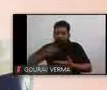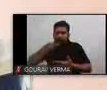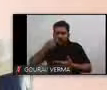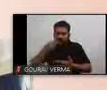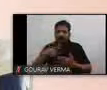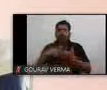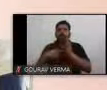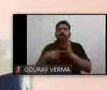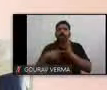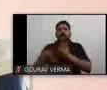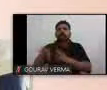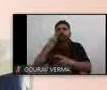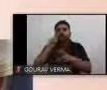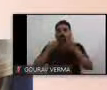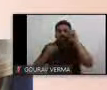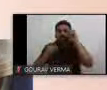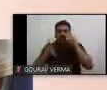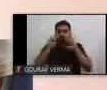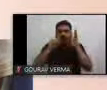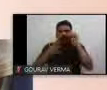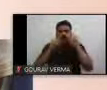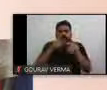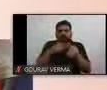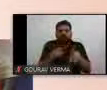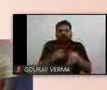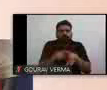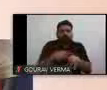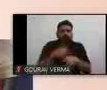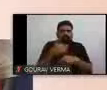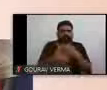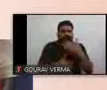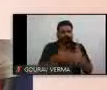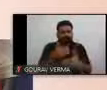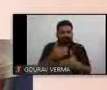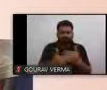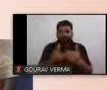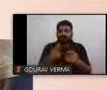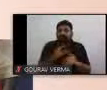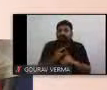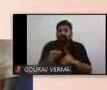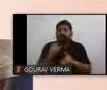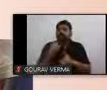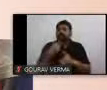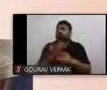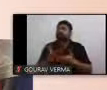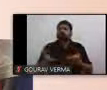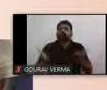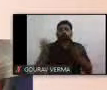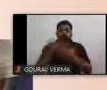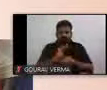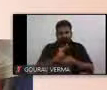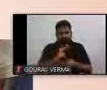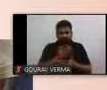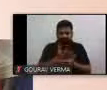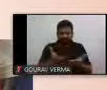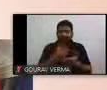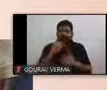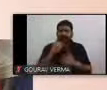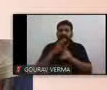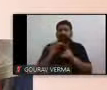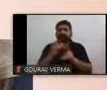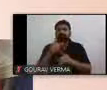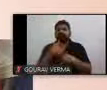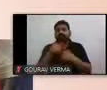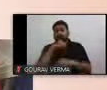this happened over a period of months. So who will do this for the children in after they become